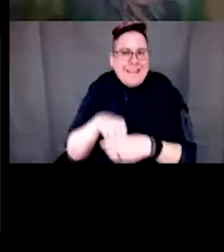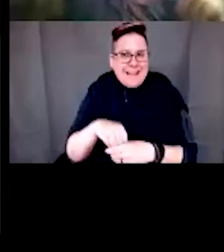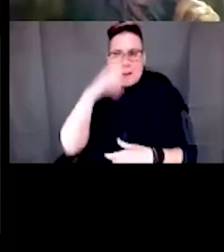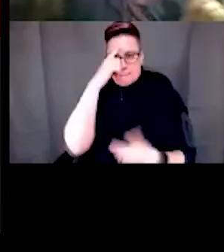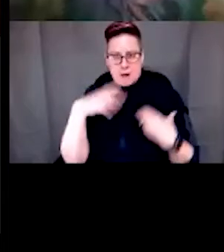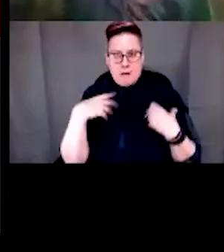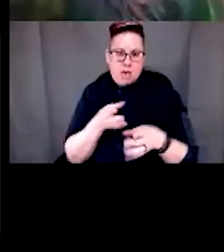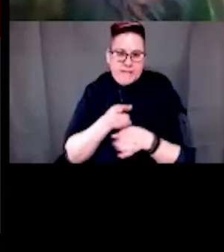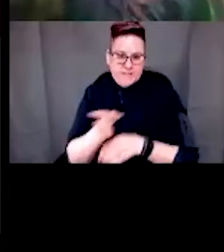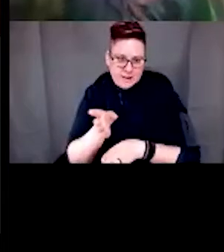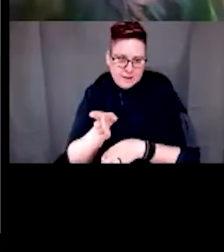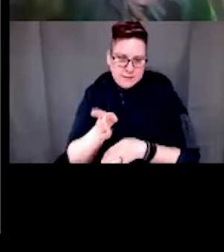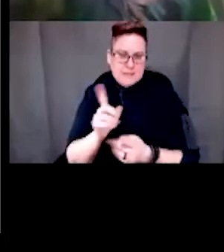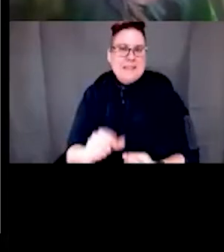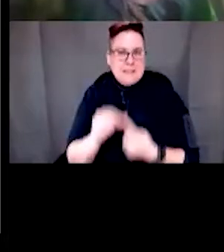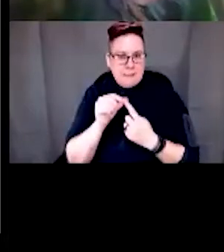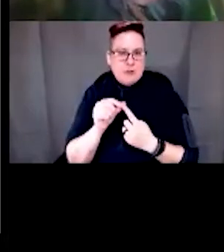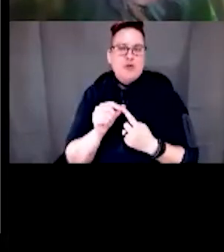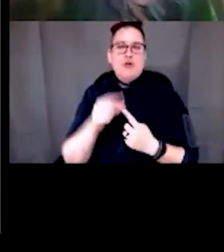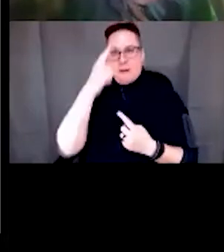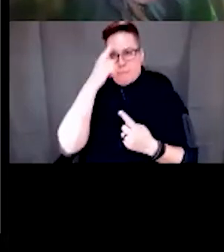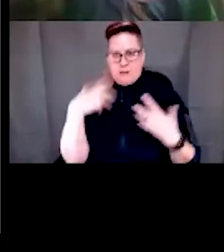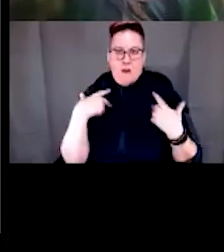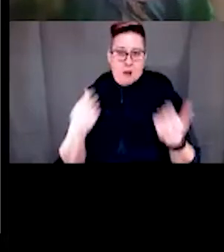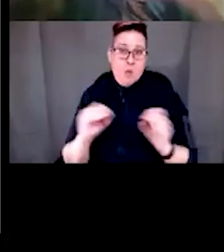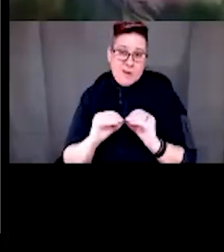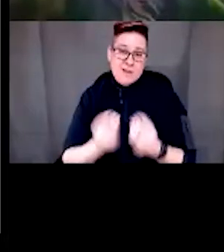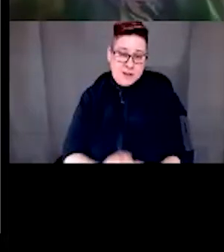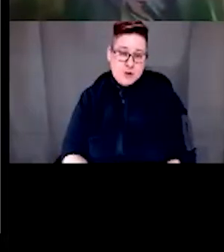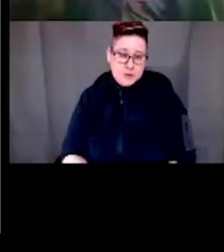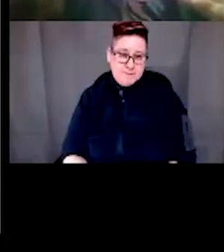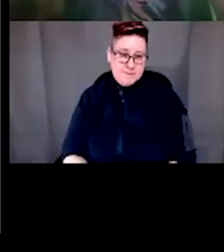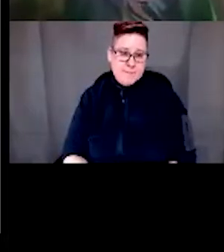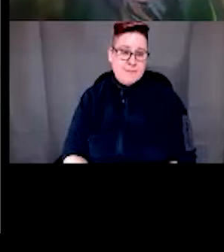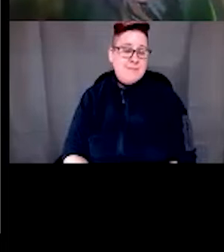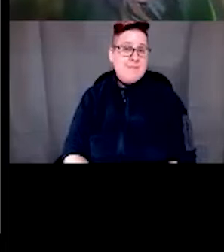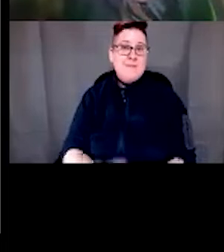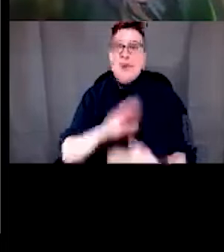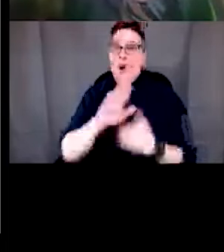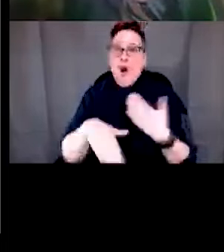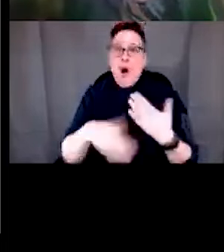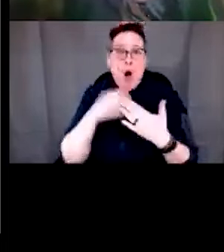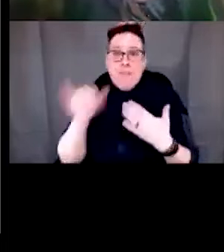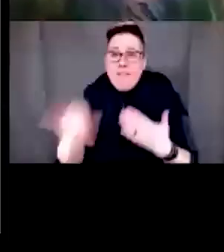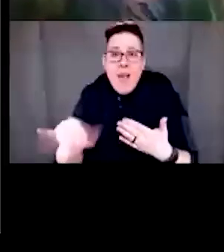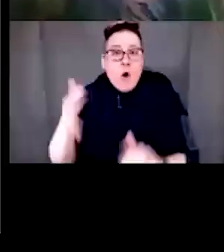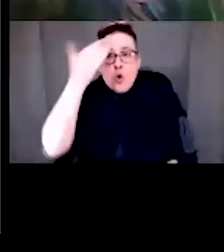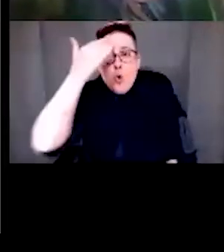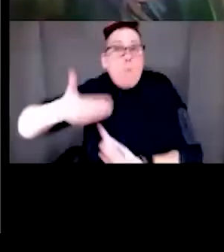and particularly in mental health organizations. And all of this is before the